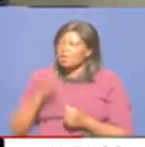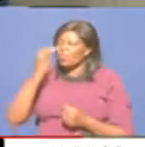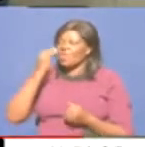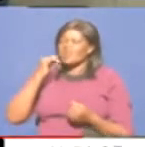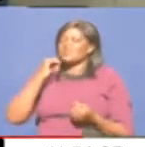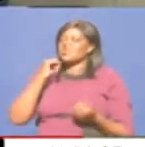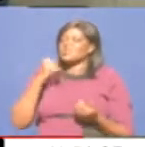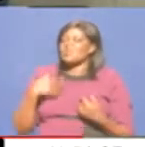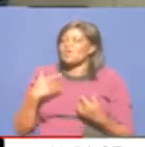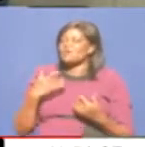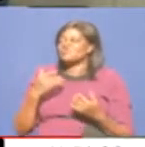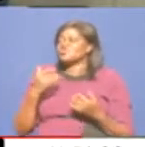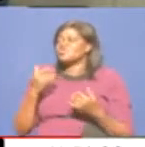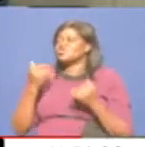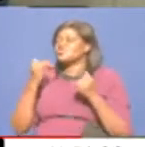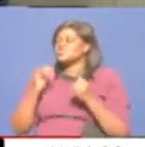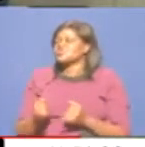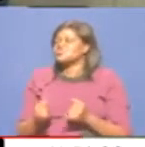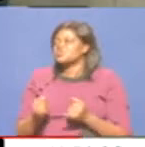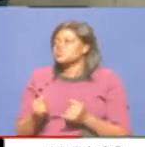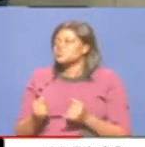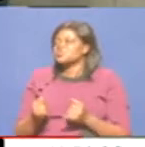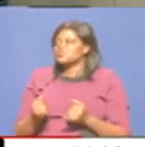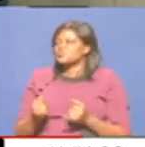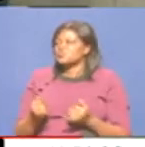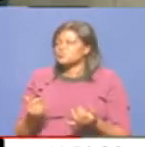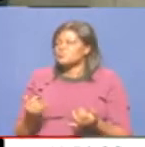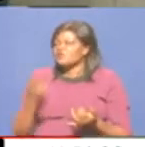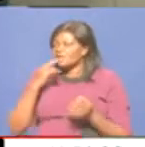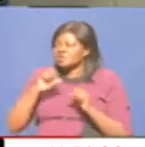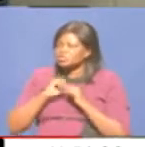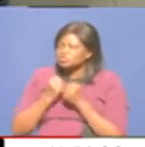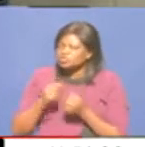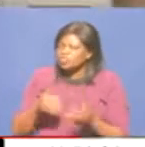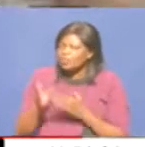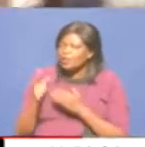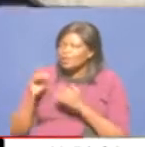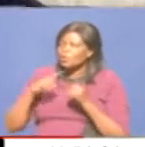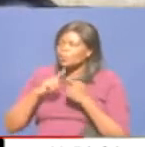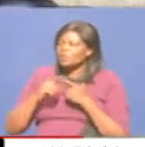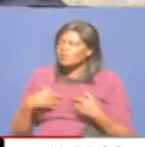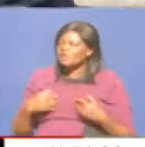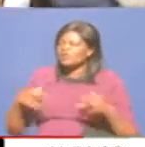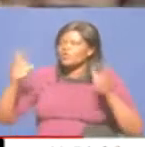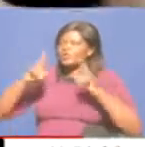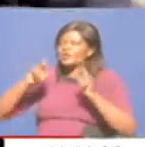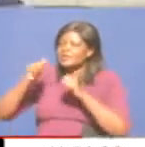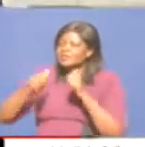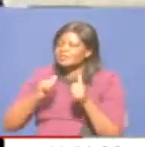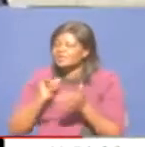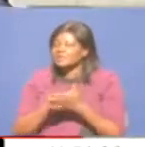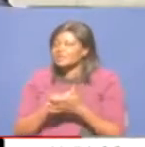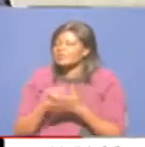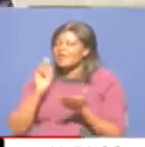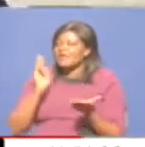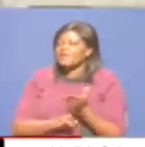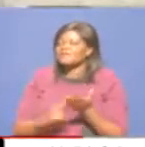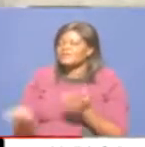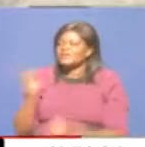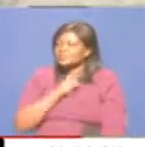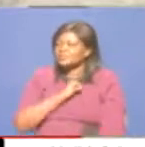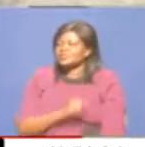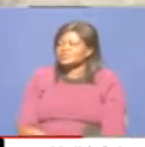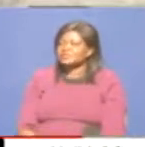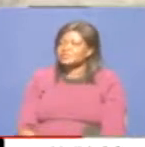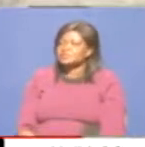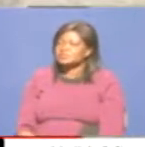other fictitious yes. Social models yes. when we have already others mm-hmm. that have failed? Okay, and yeah.